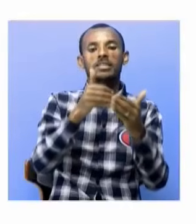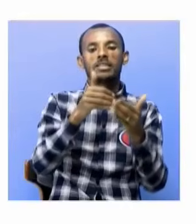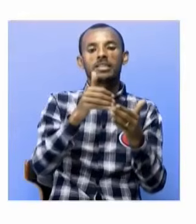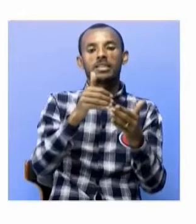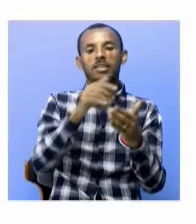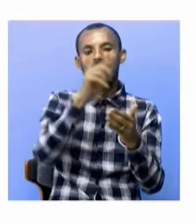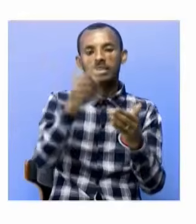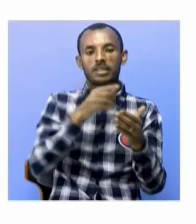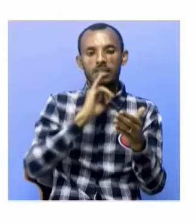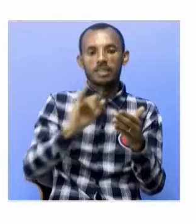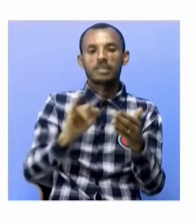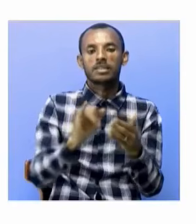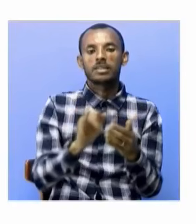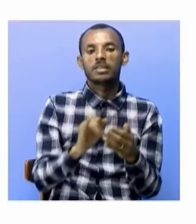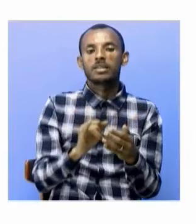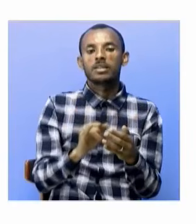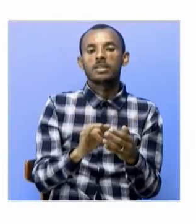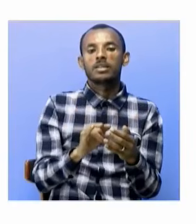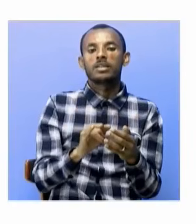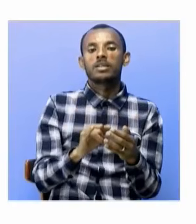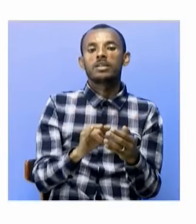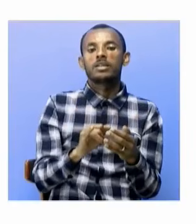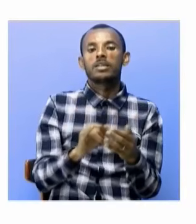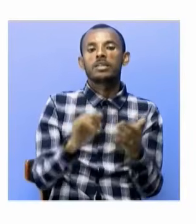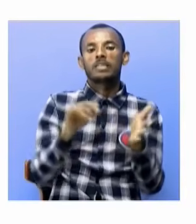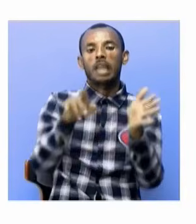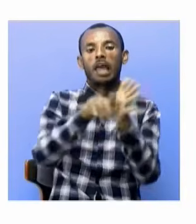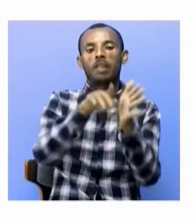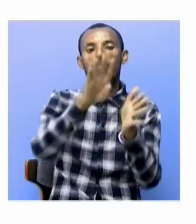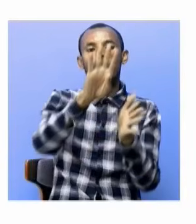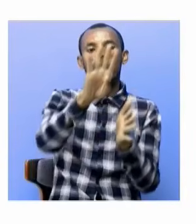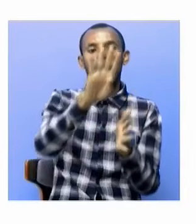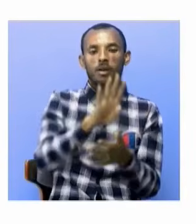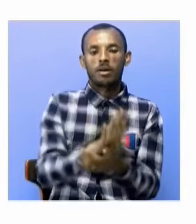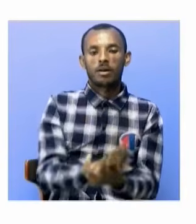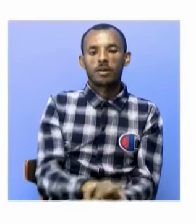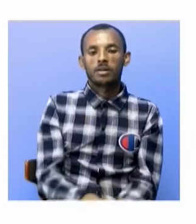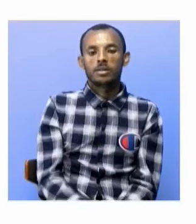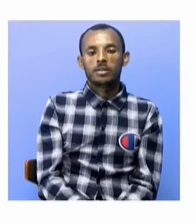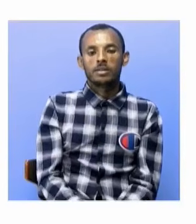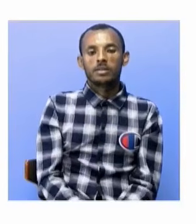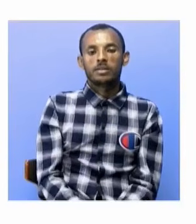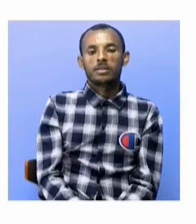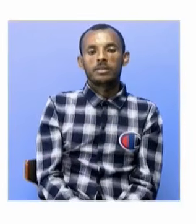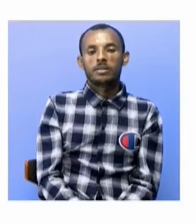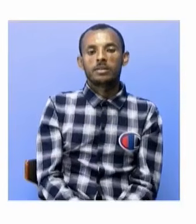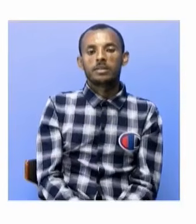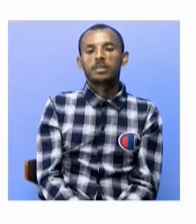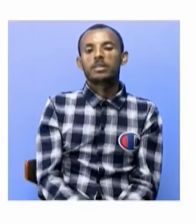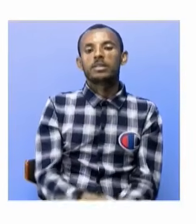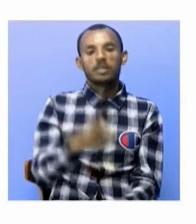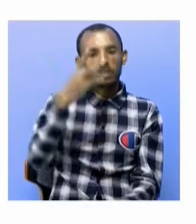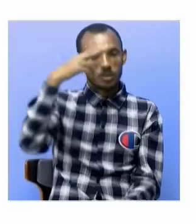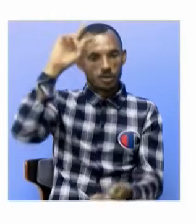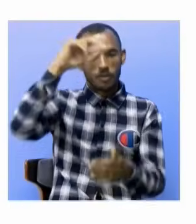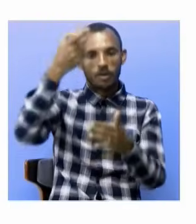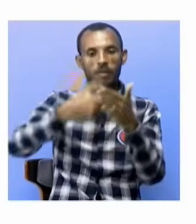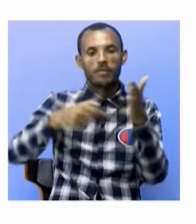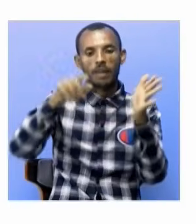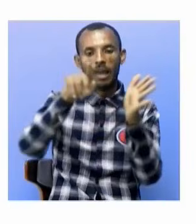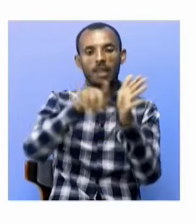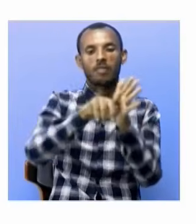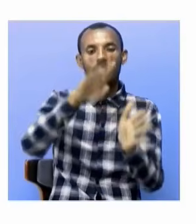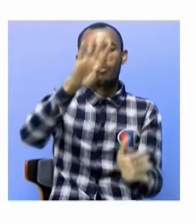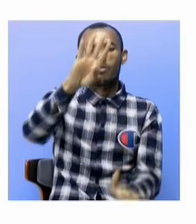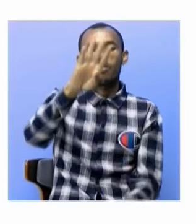is approximately negative 4. Okay, so the squared value of negative